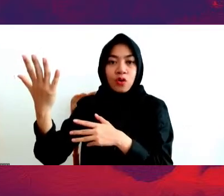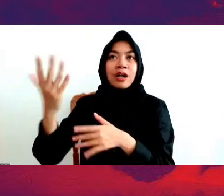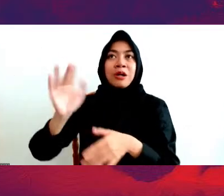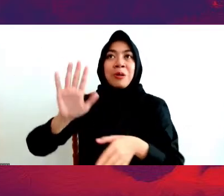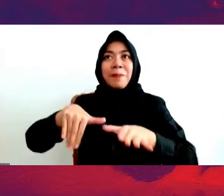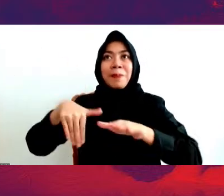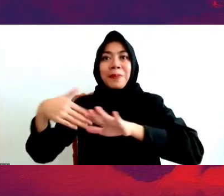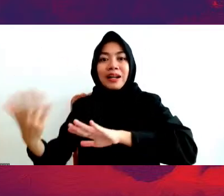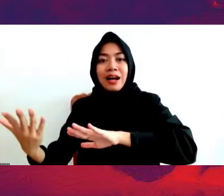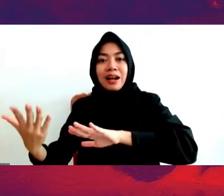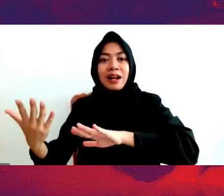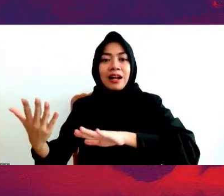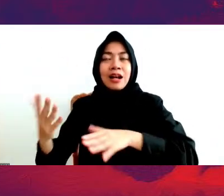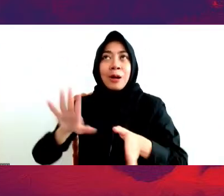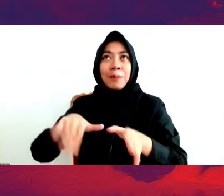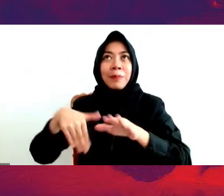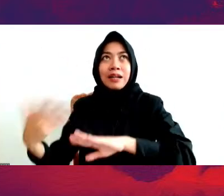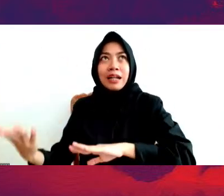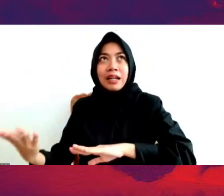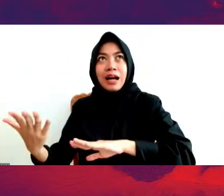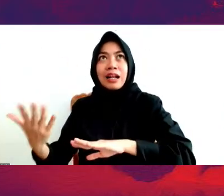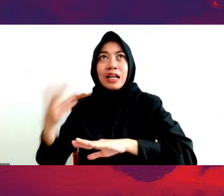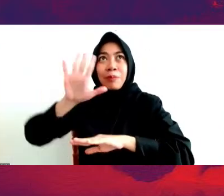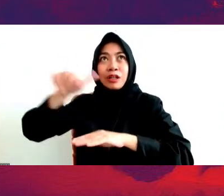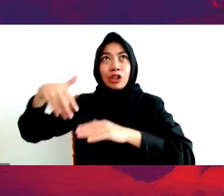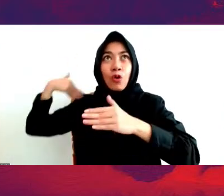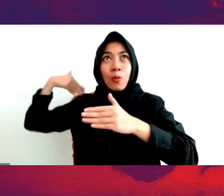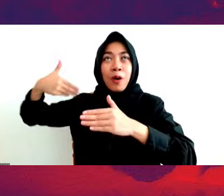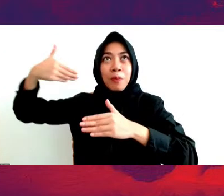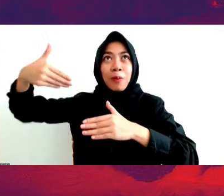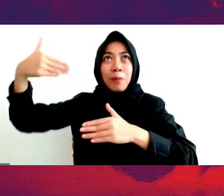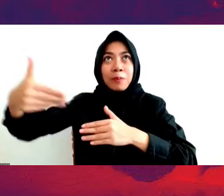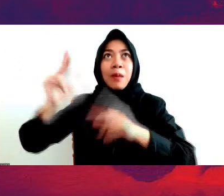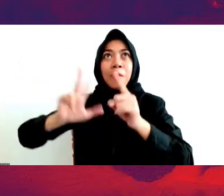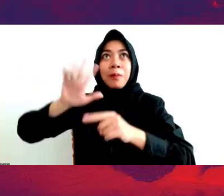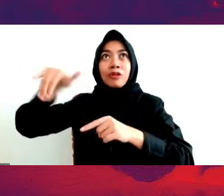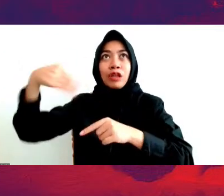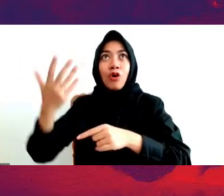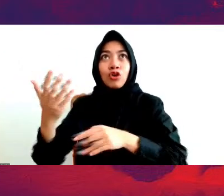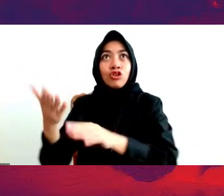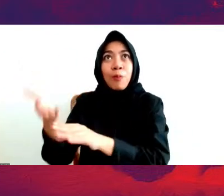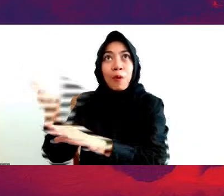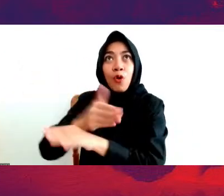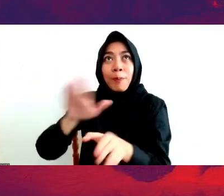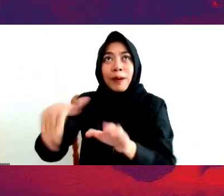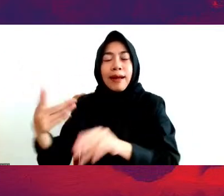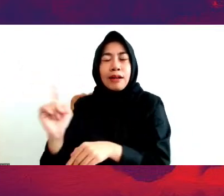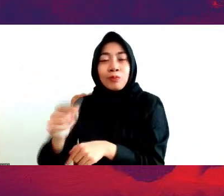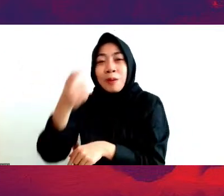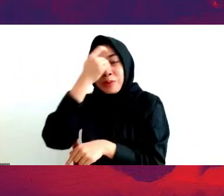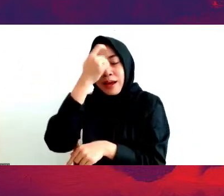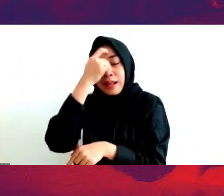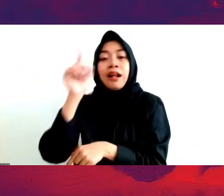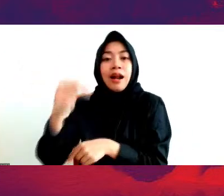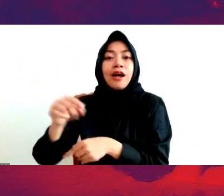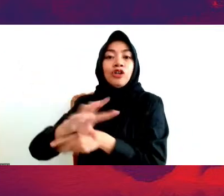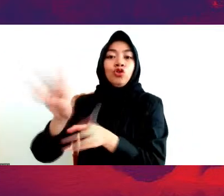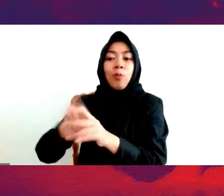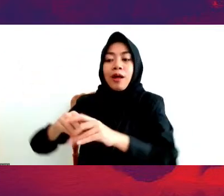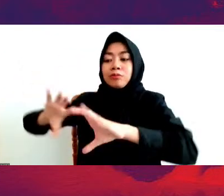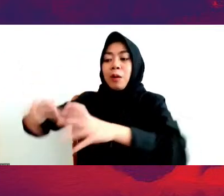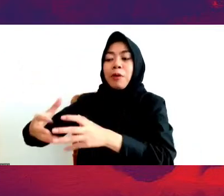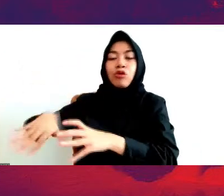in the last 5 years preceding the survey year. Now, these cutoffs are